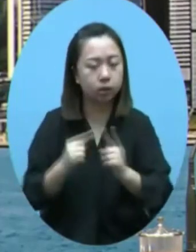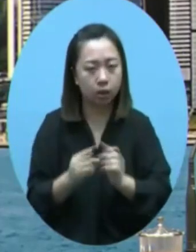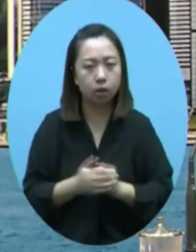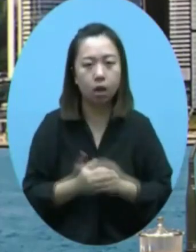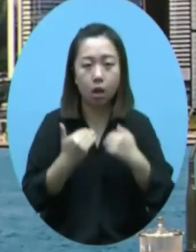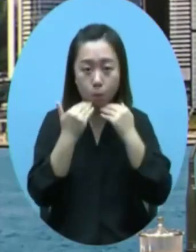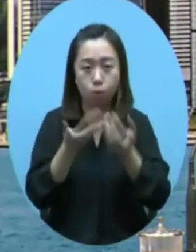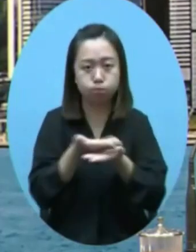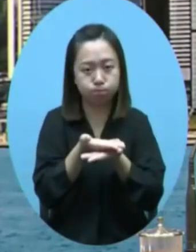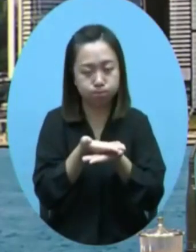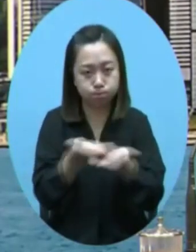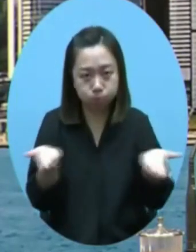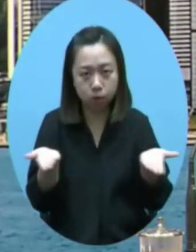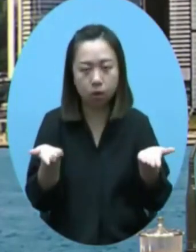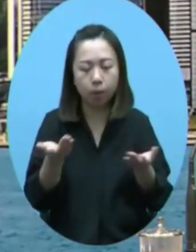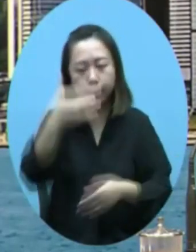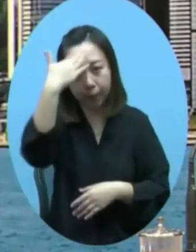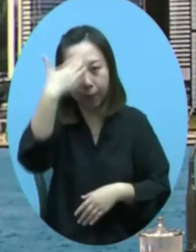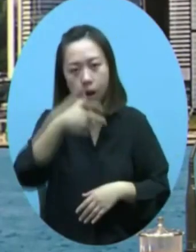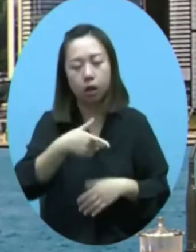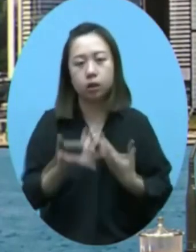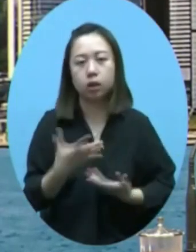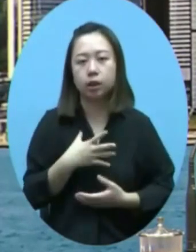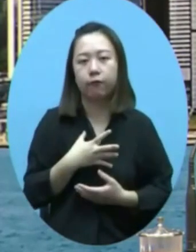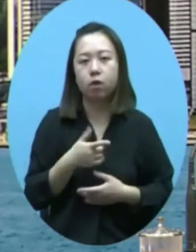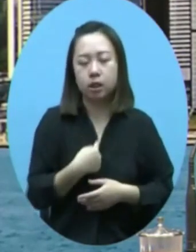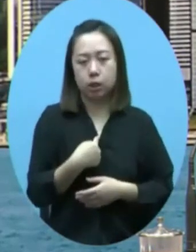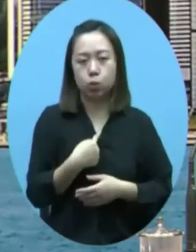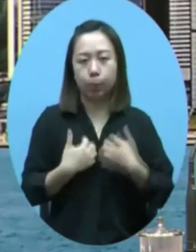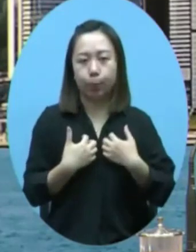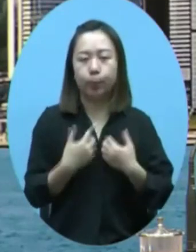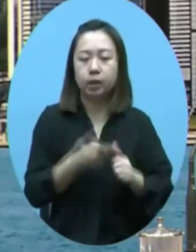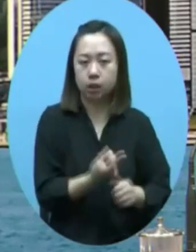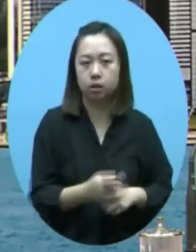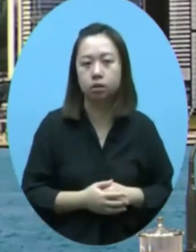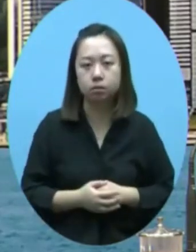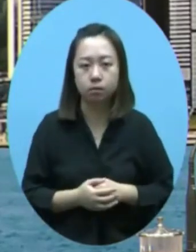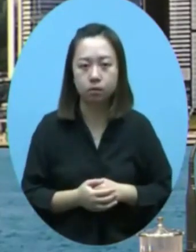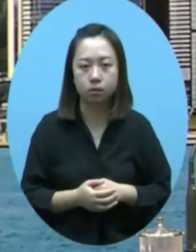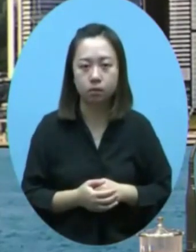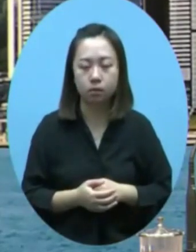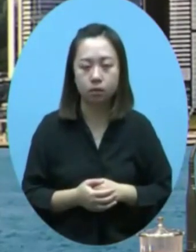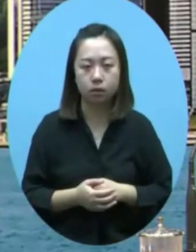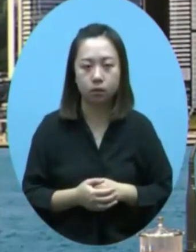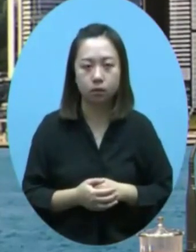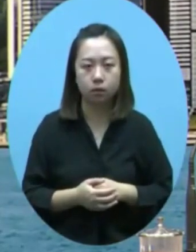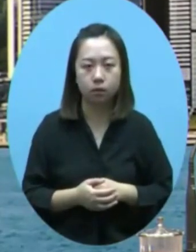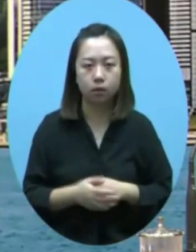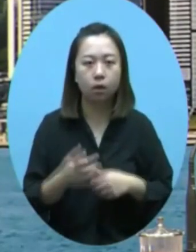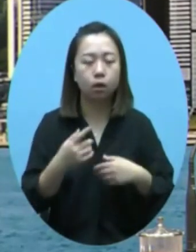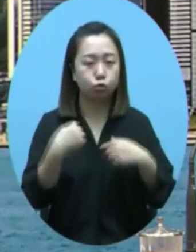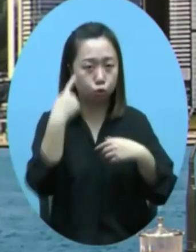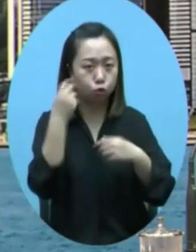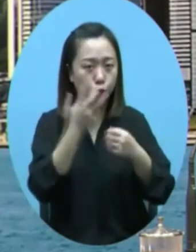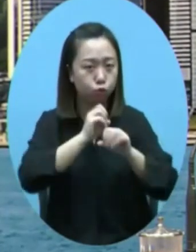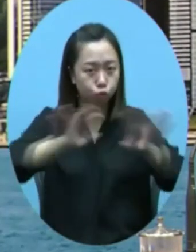who are non-emergency cases. I hope that you can sympathize and understand